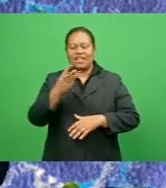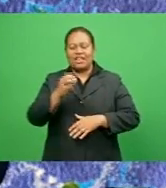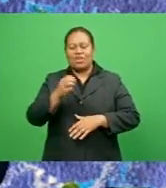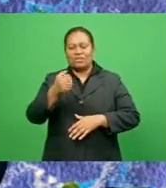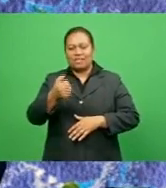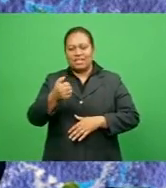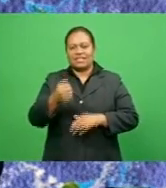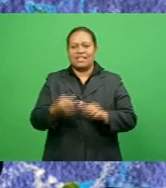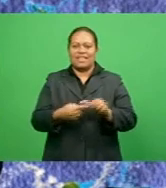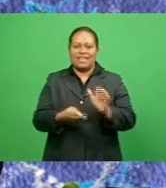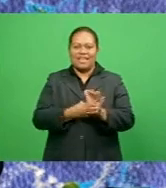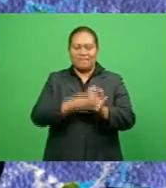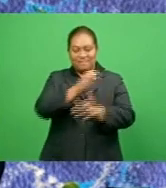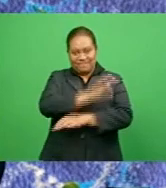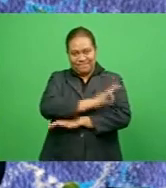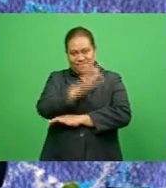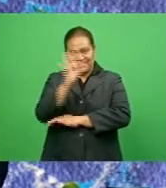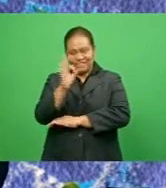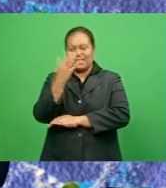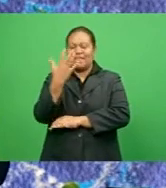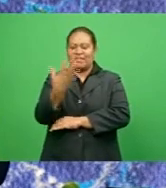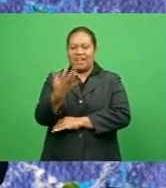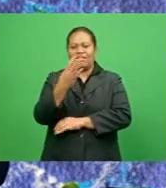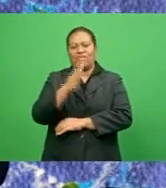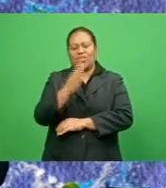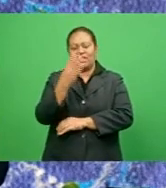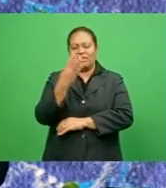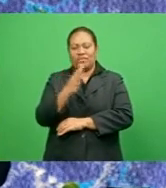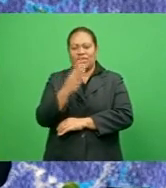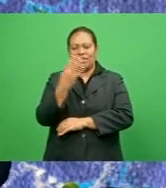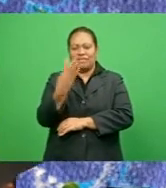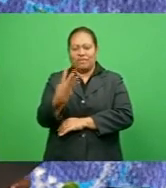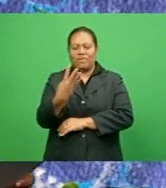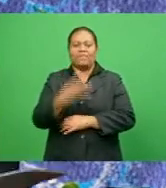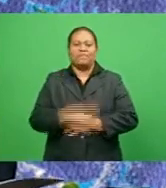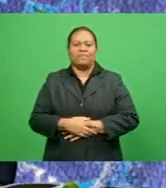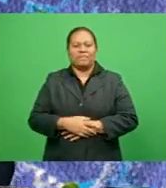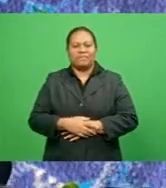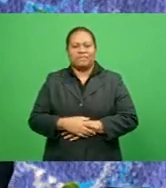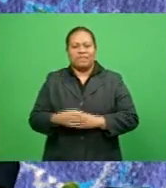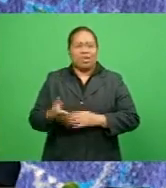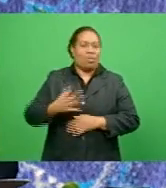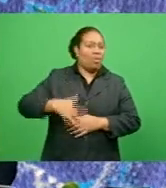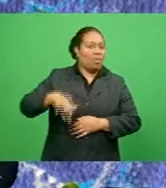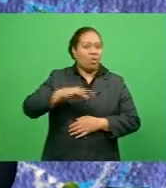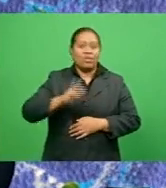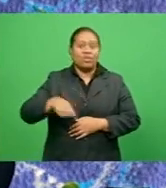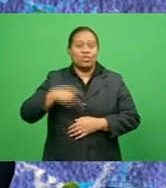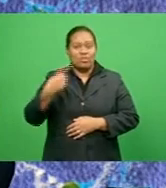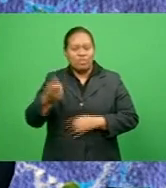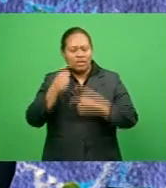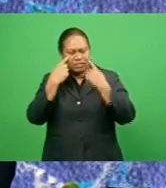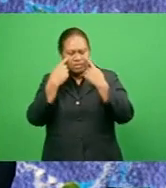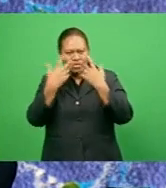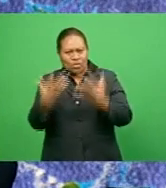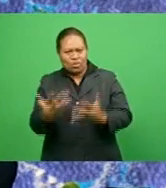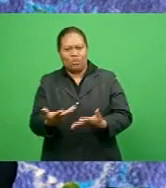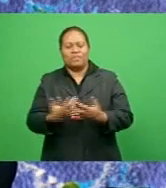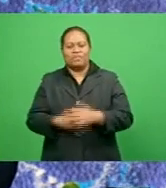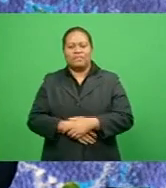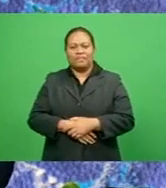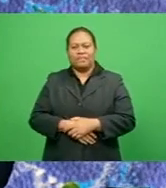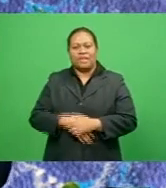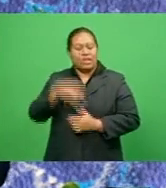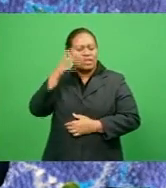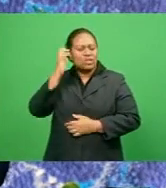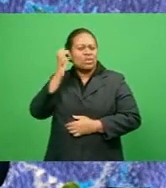a.m. Sunrise will be at 5:44. For tomorrow, where is all the showers flowing in from? Sorry to